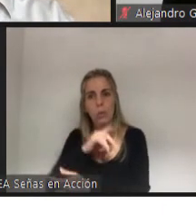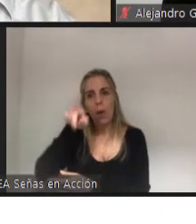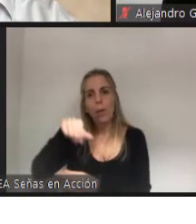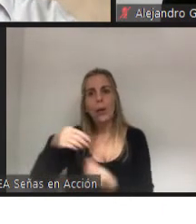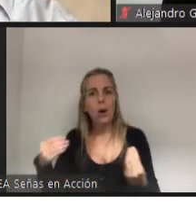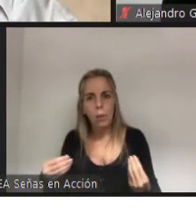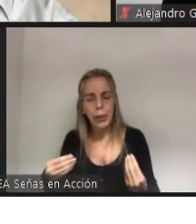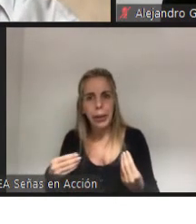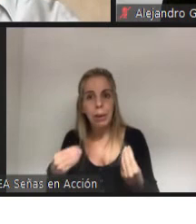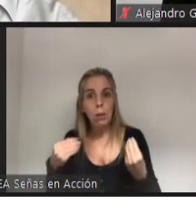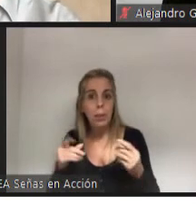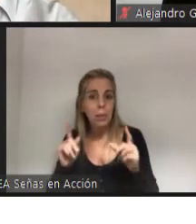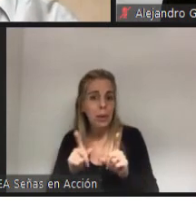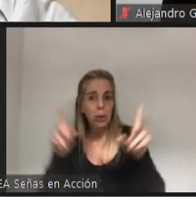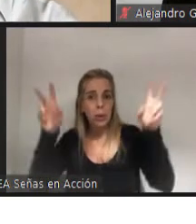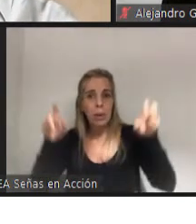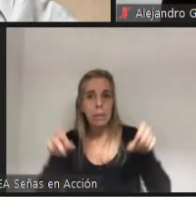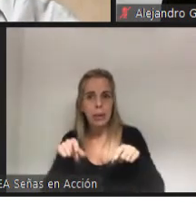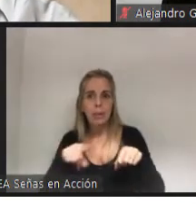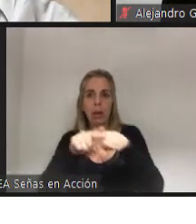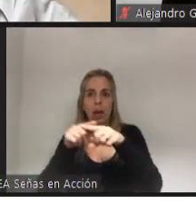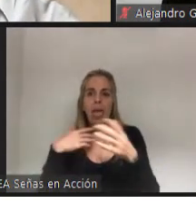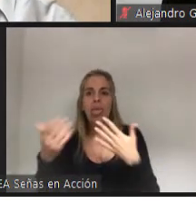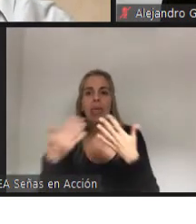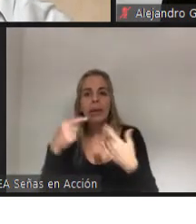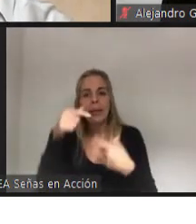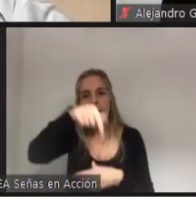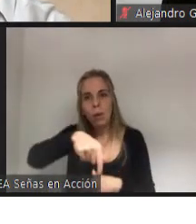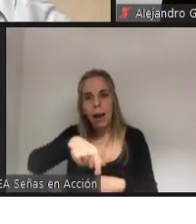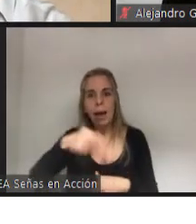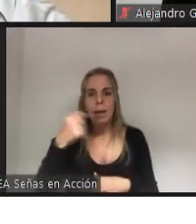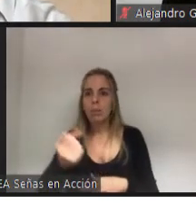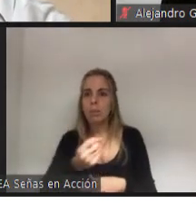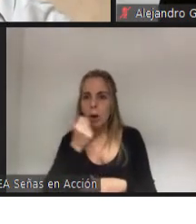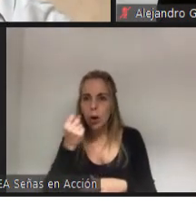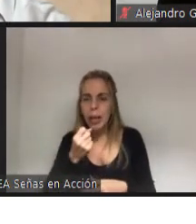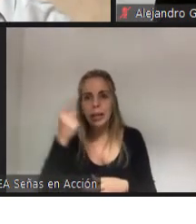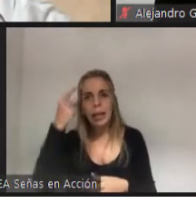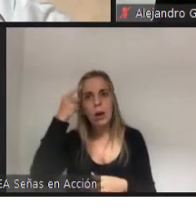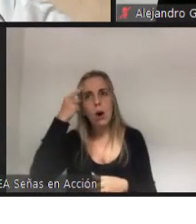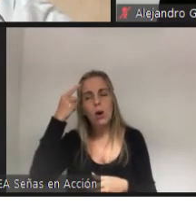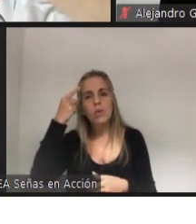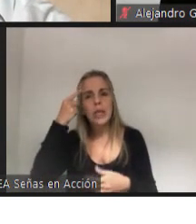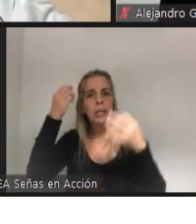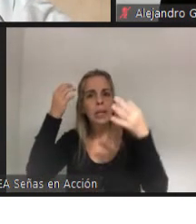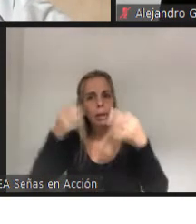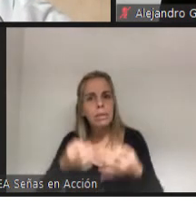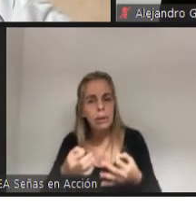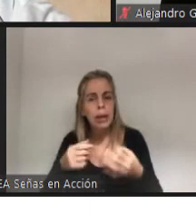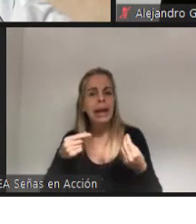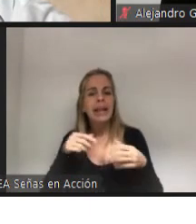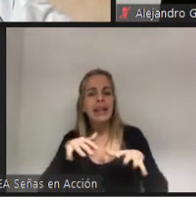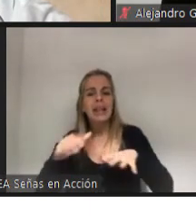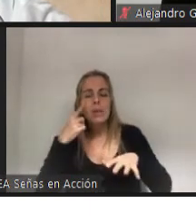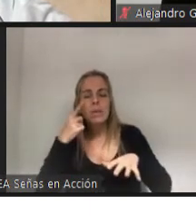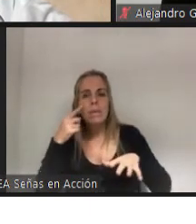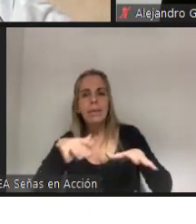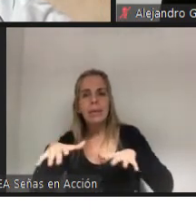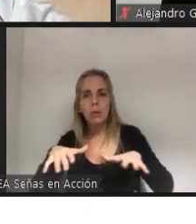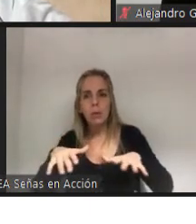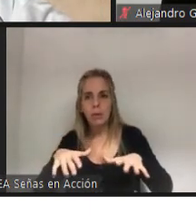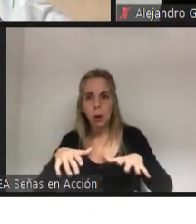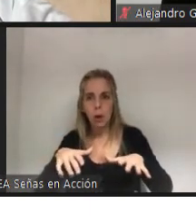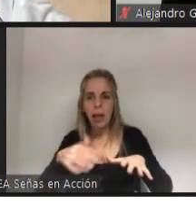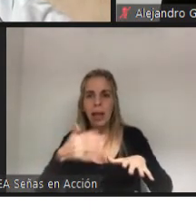it comes very handy to what we are talking about, how important it is to be fully aware of what is happening